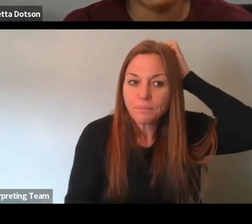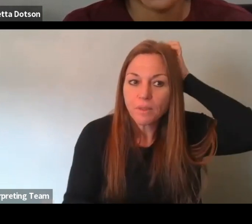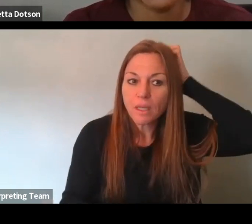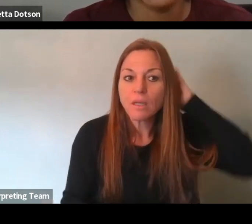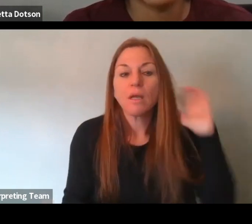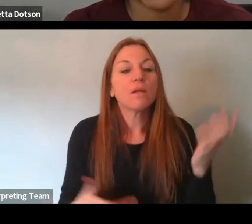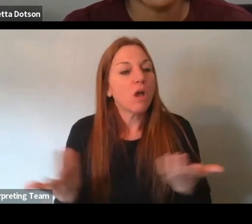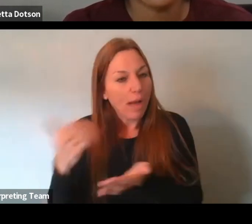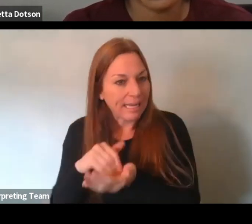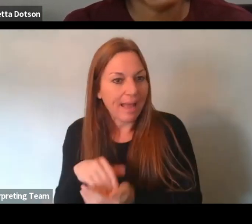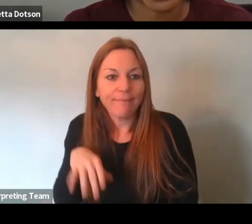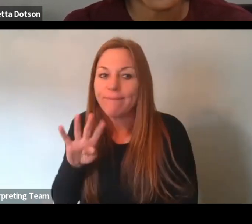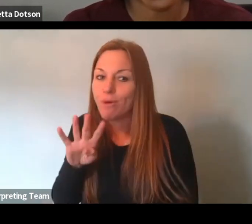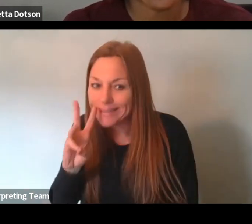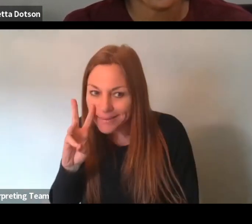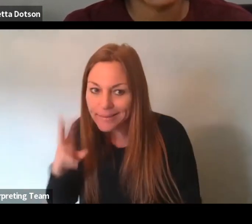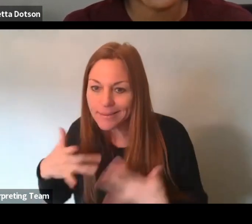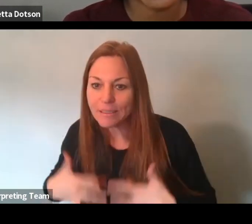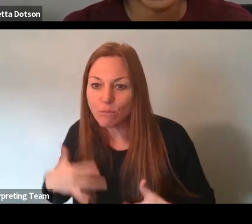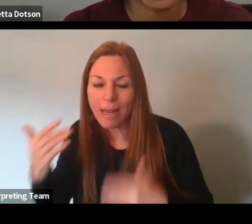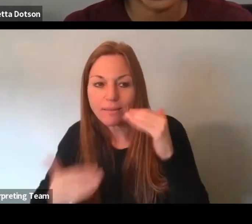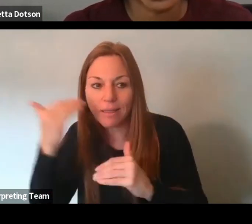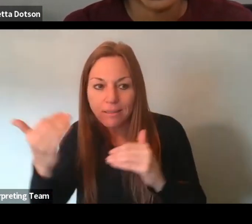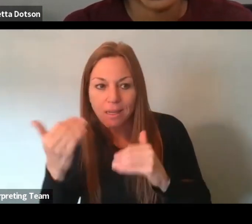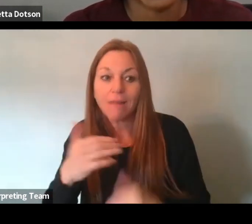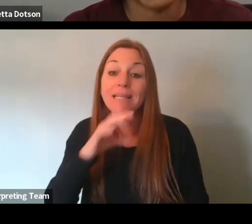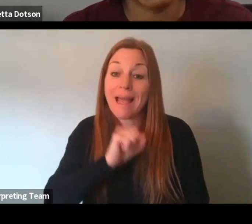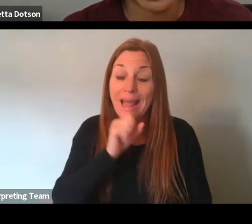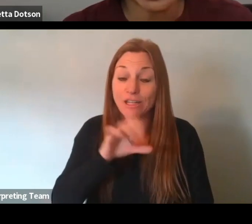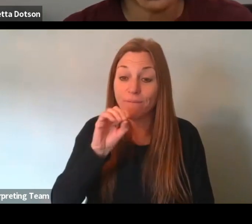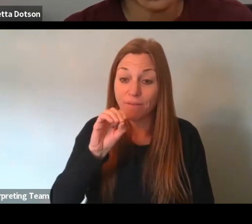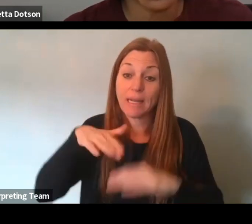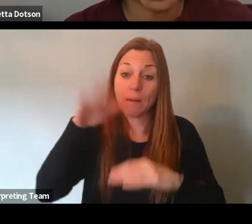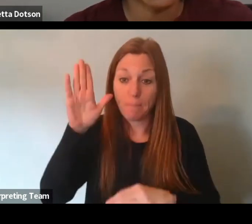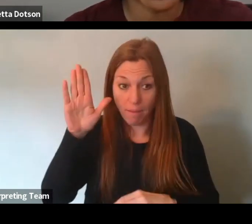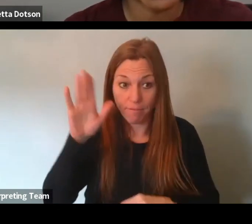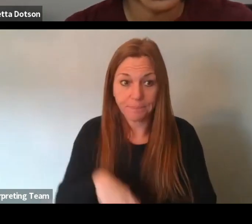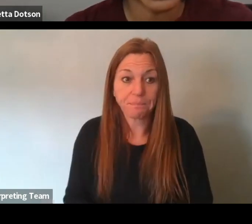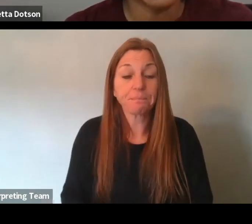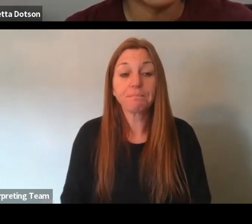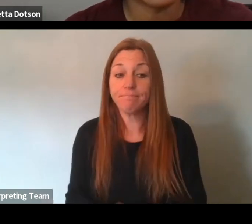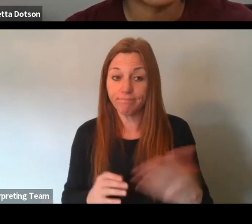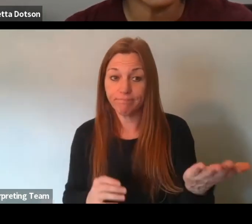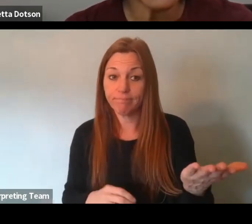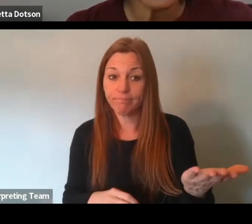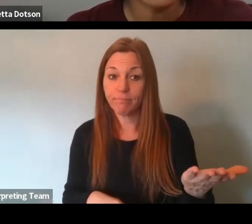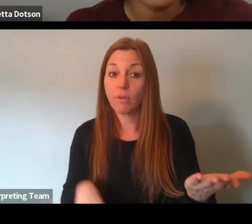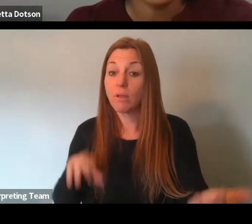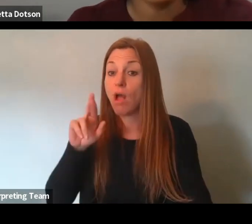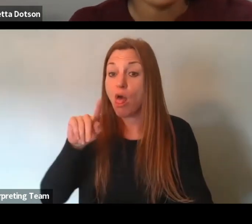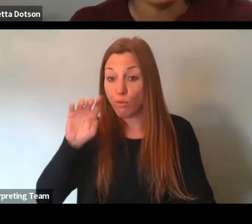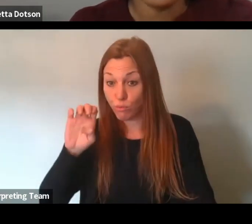great. This study did find that the rate of vascular depression was higher in Black compared to